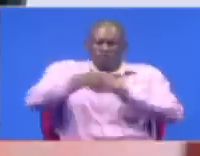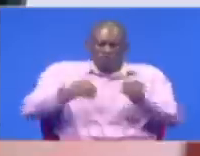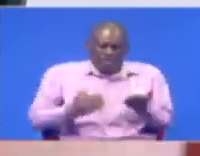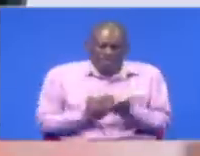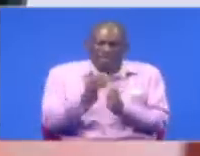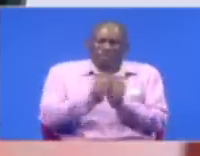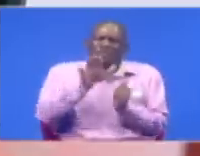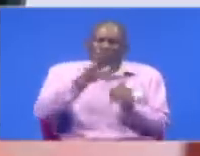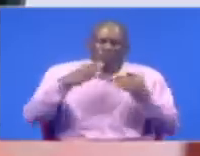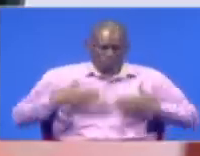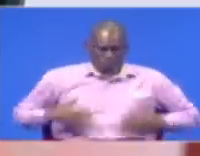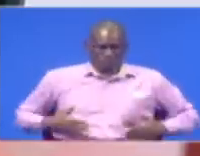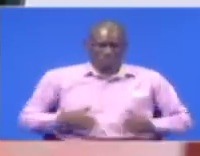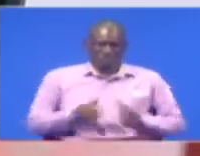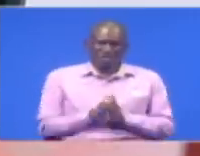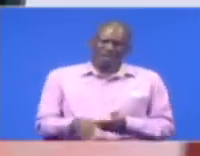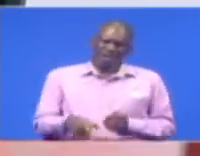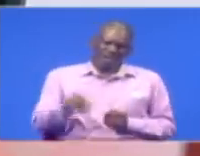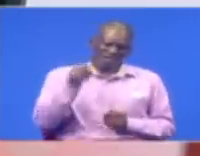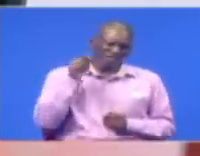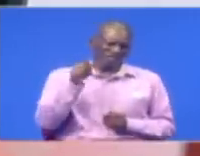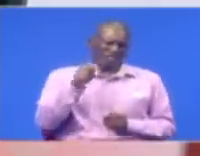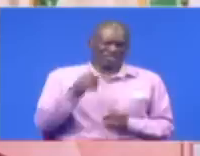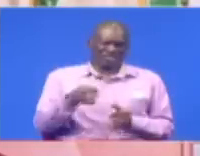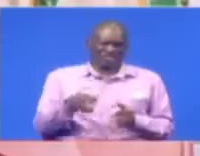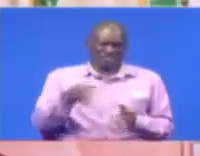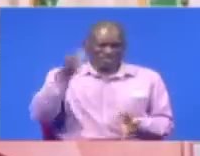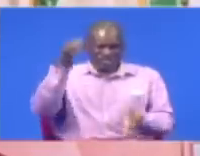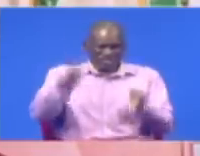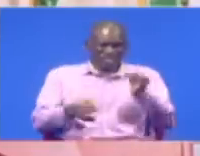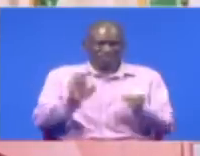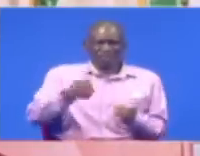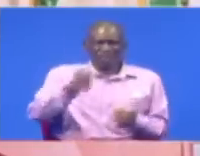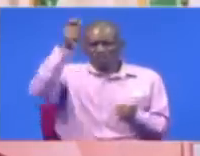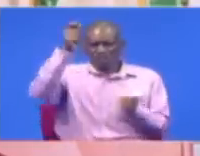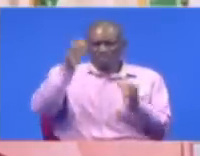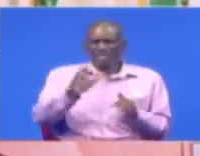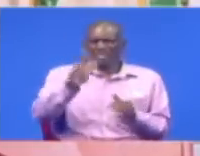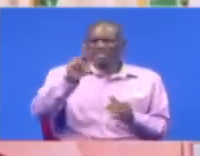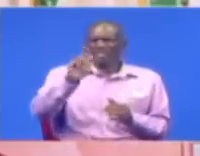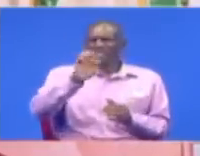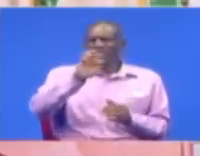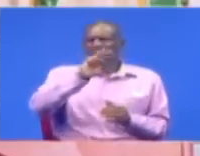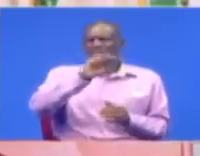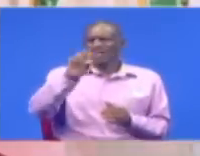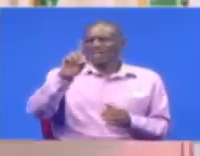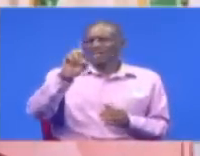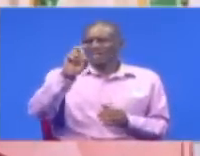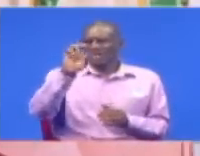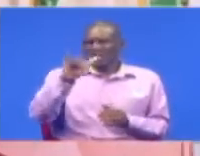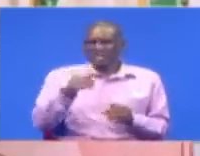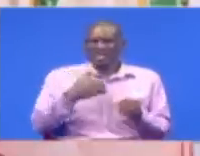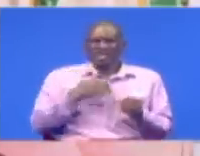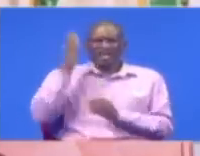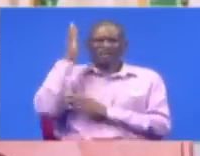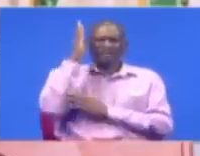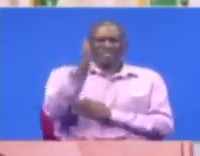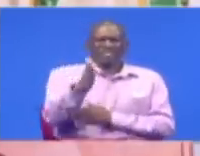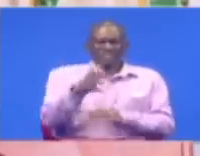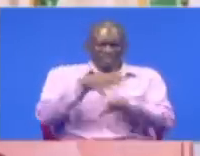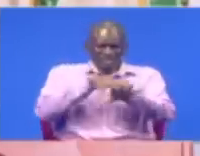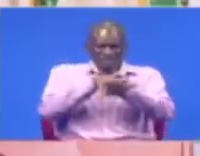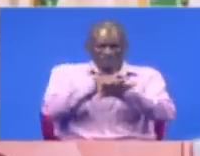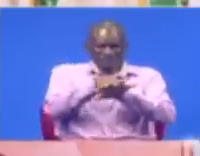body. And that determination by Justice Kennedy had a direct